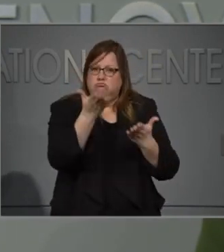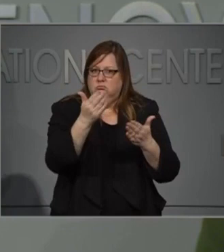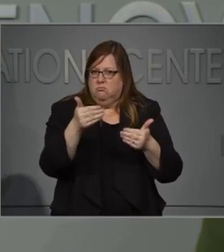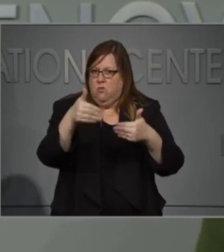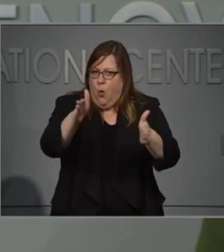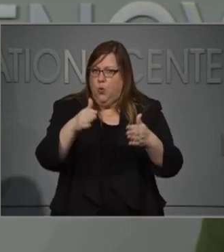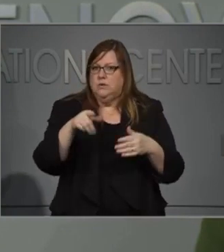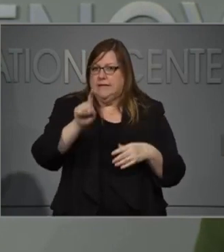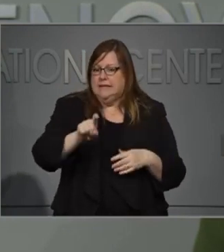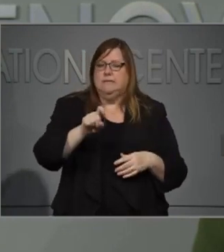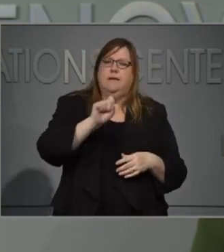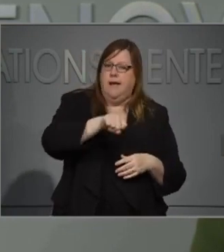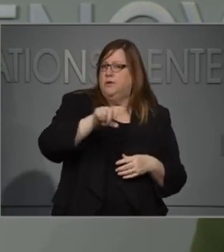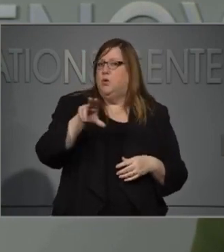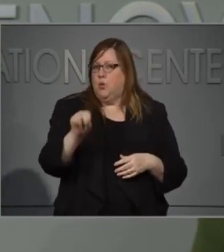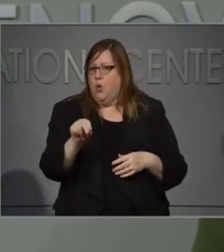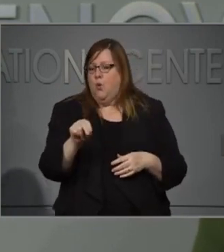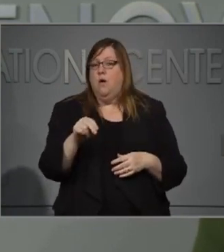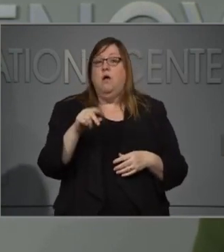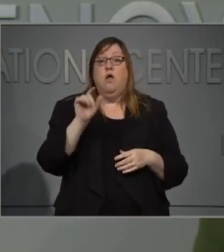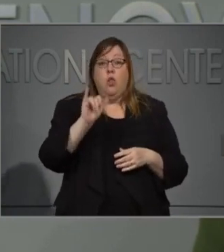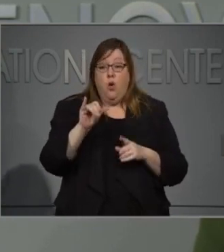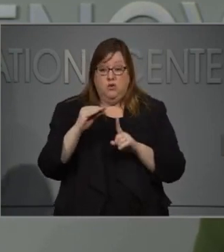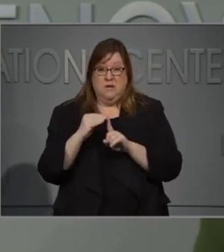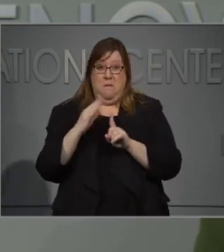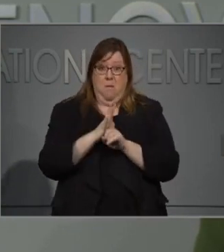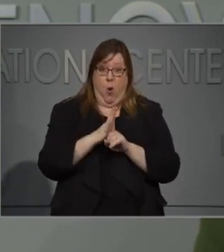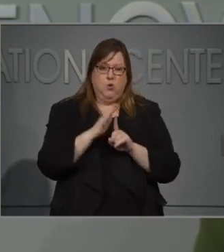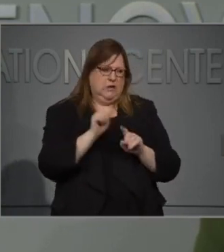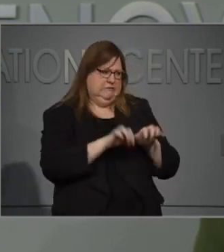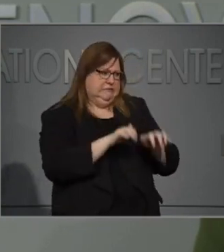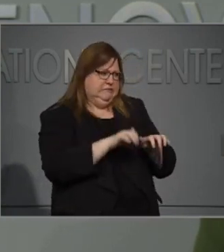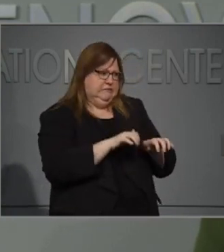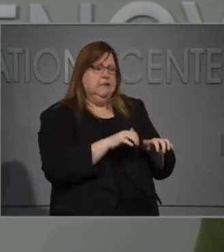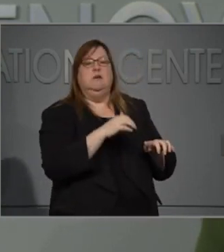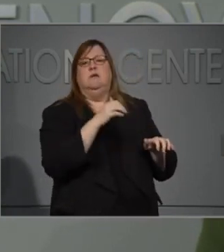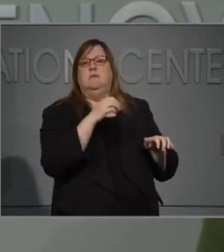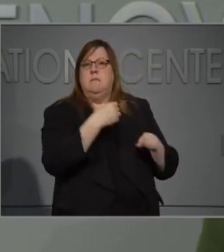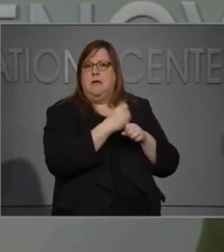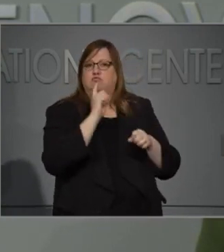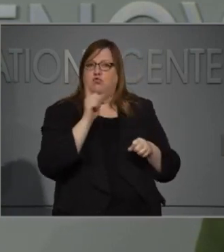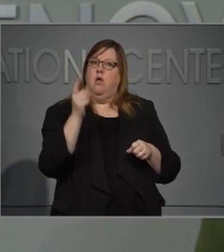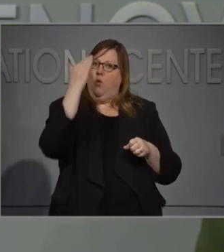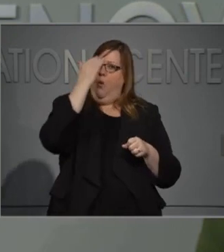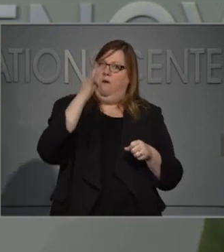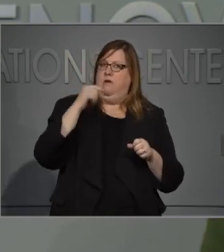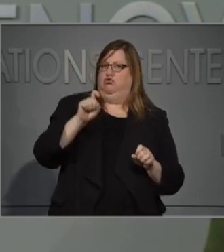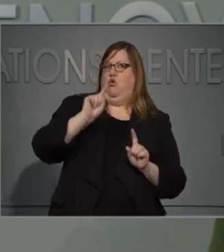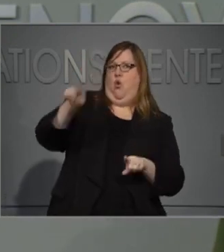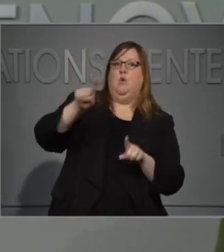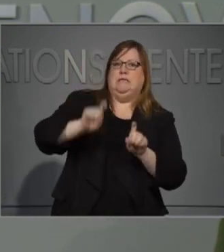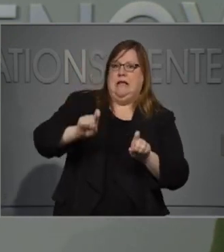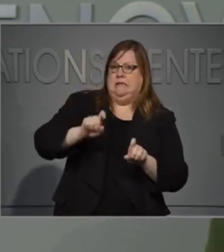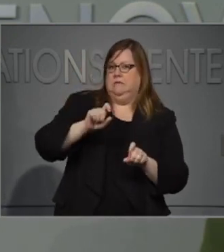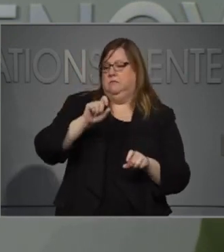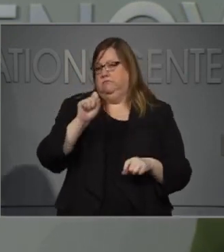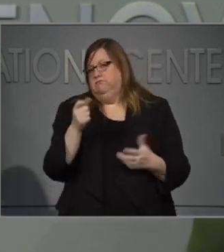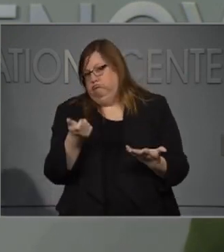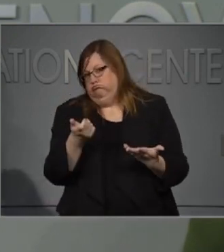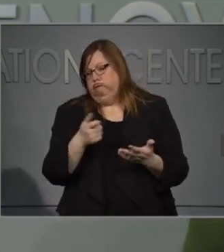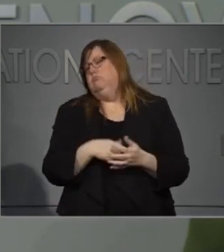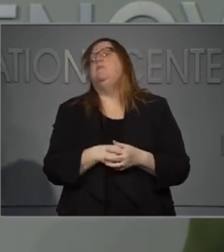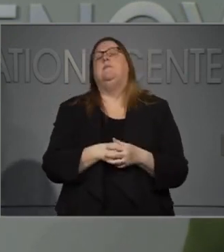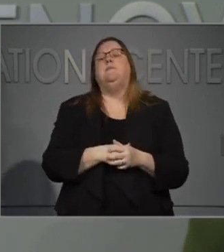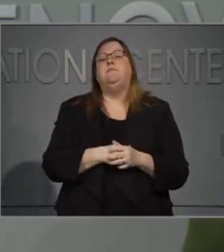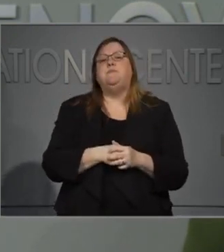sure they're able to monitor their symptoms. As we talked about before, I have been deeply concerned about the health of our Latinx